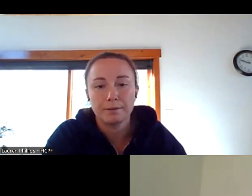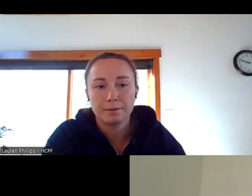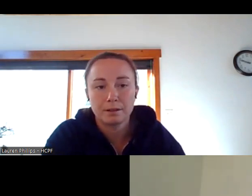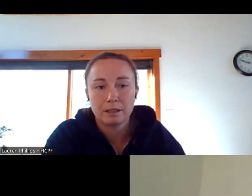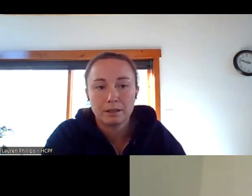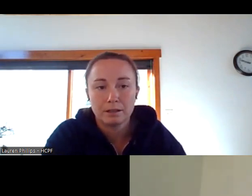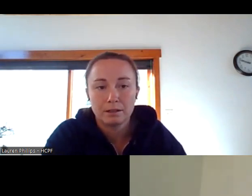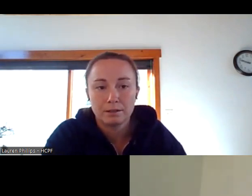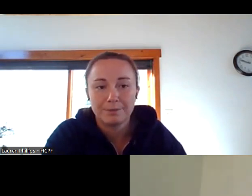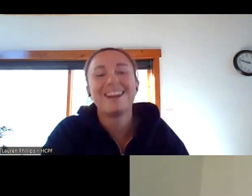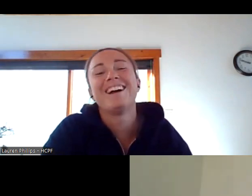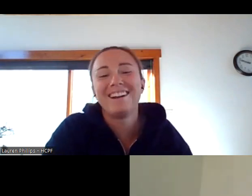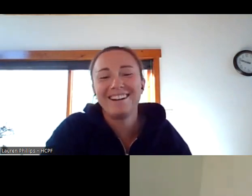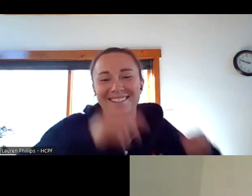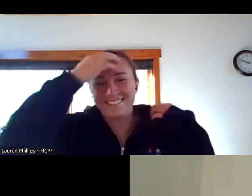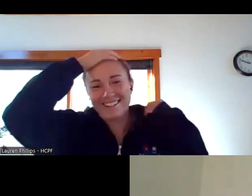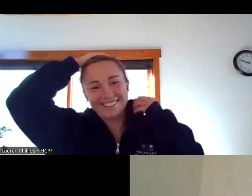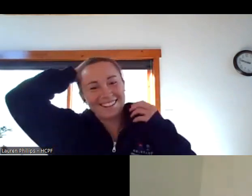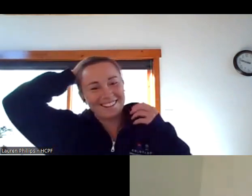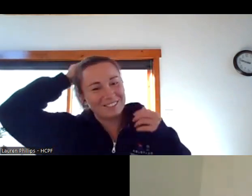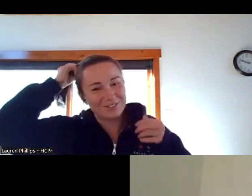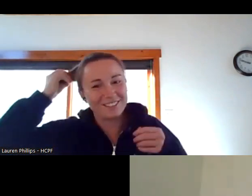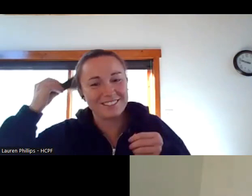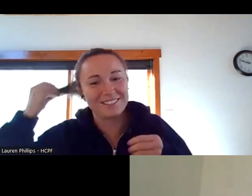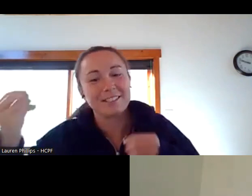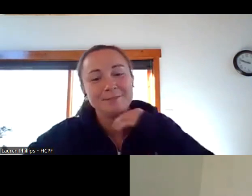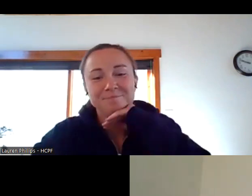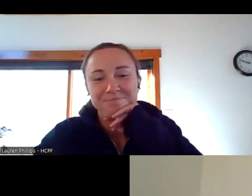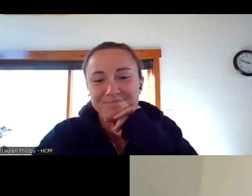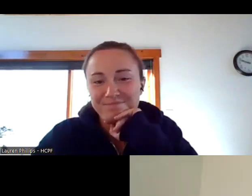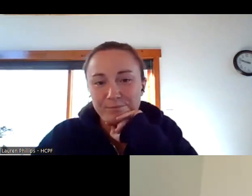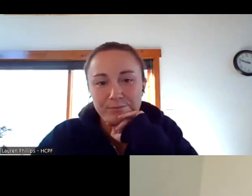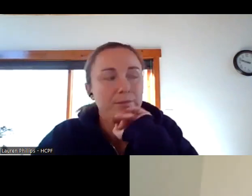Really, the name escapes me. Okay, thank you so much. Yeah.